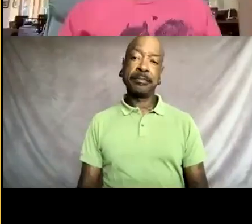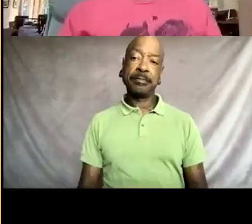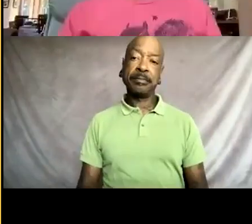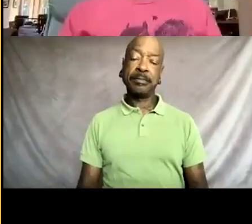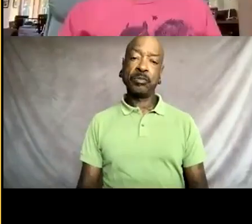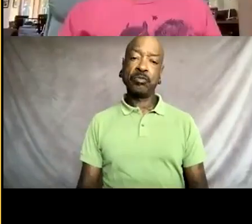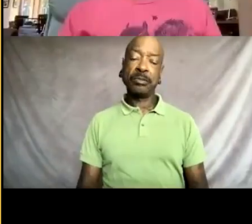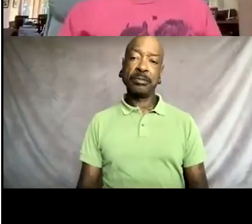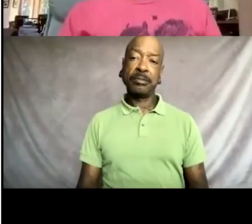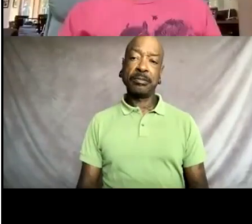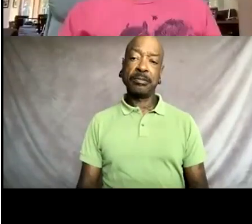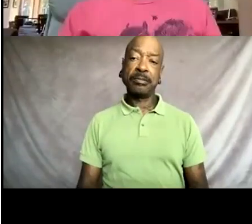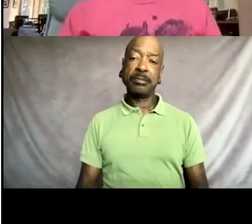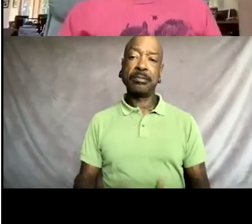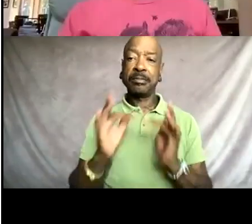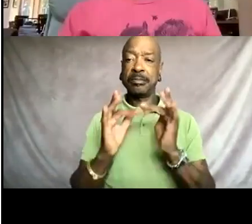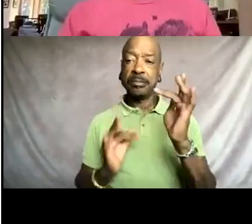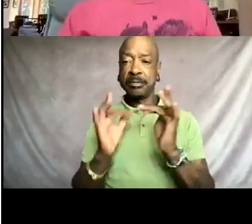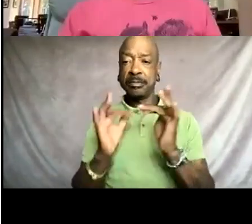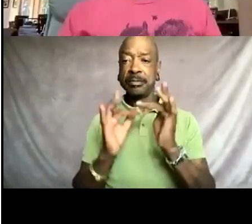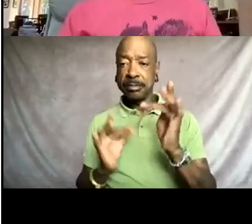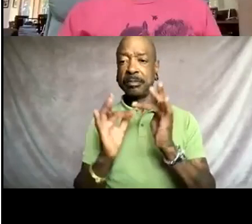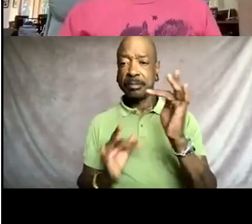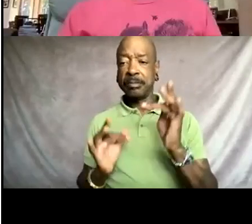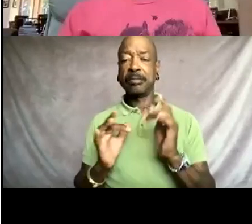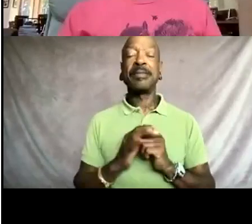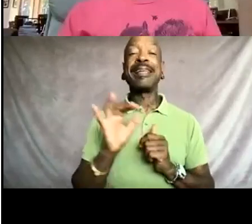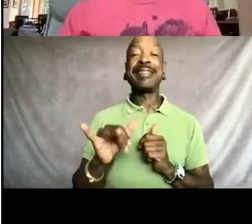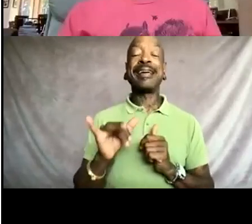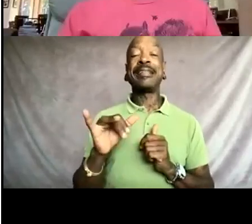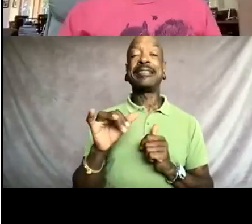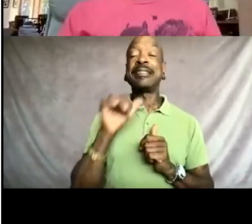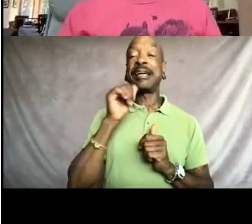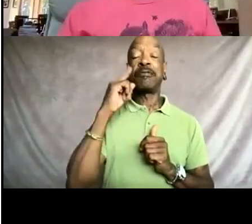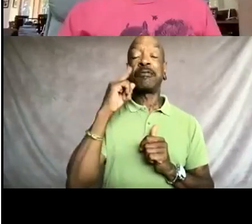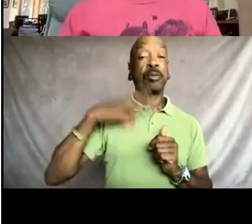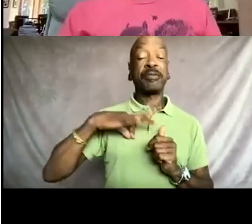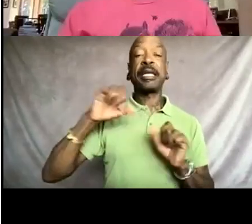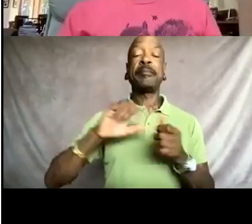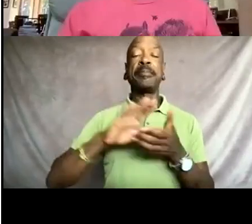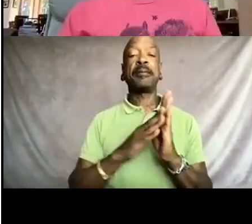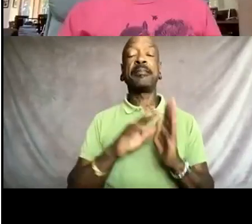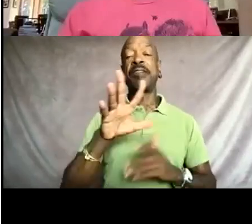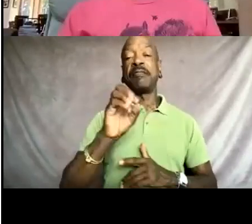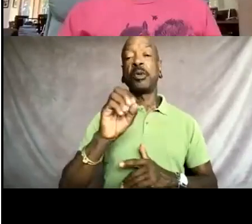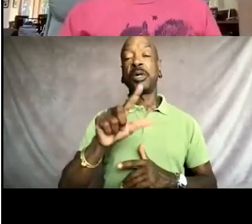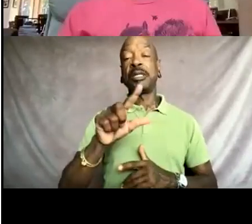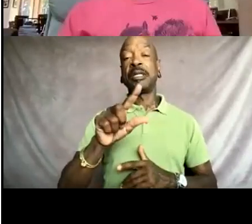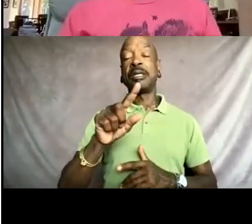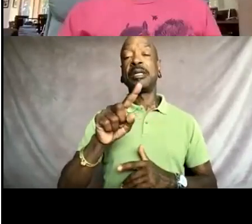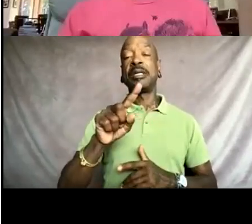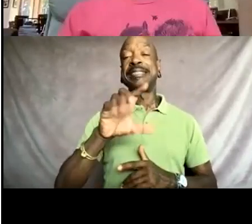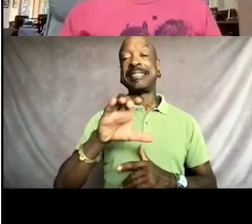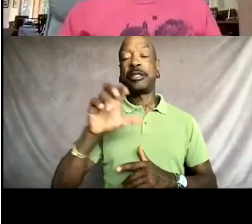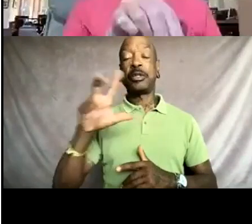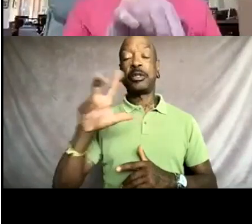make. And that's the nonprofit. It can become a 501c3. And so for 501c3, I put